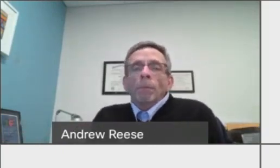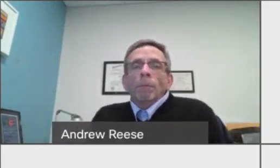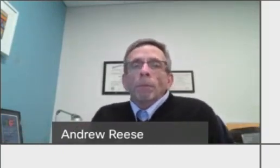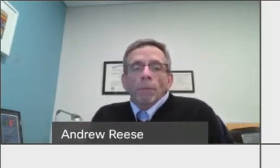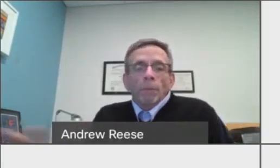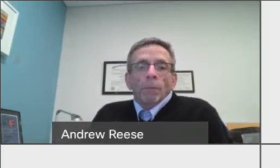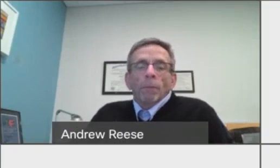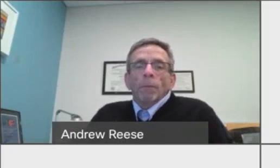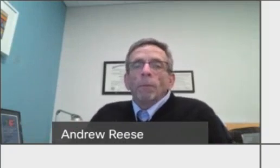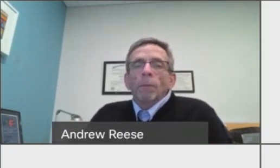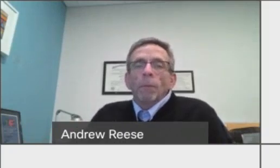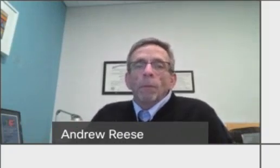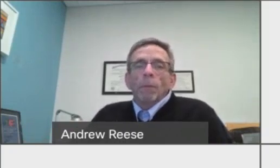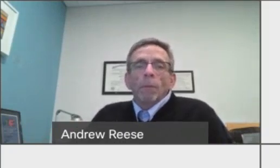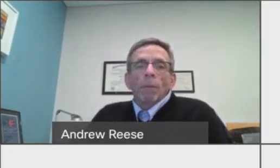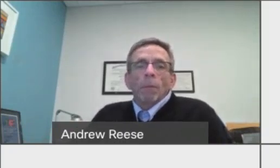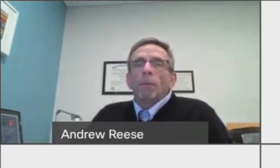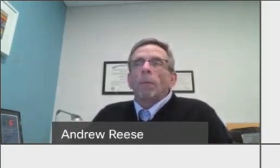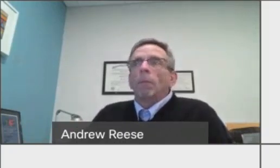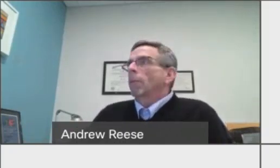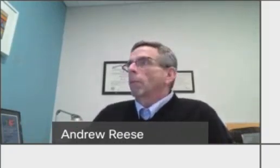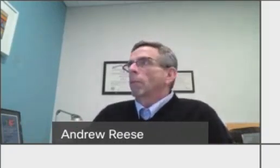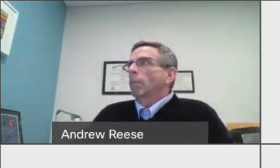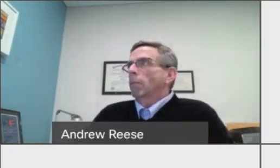your screen, is it sharing for everyone?